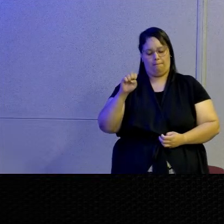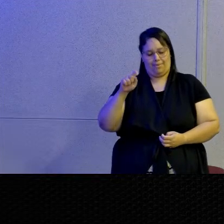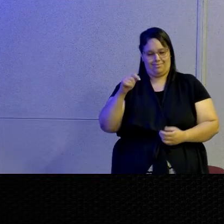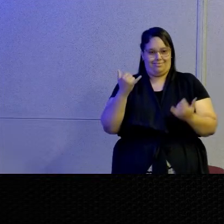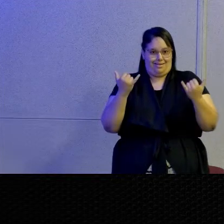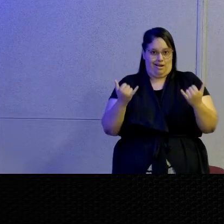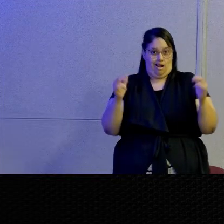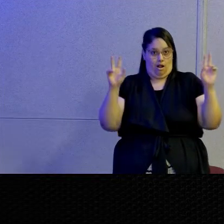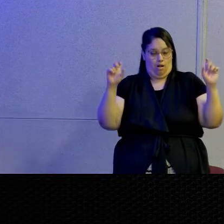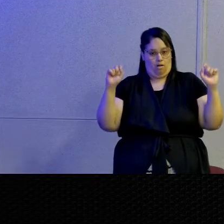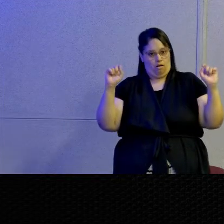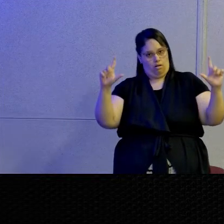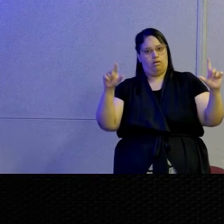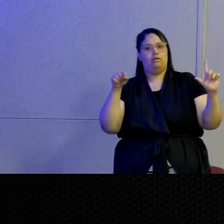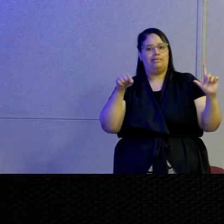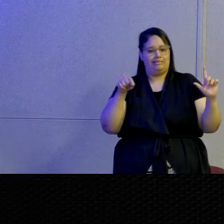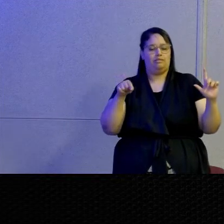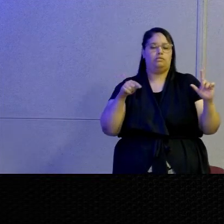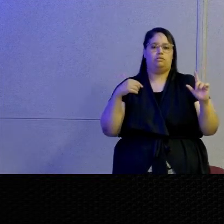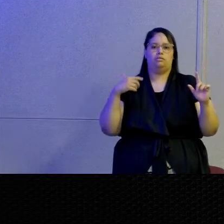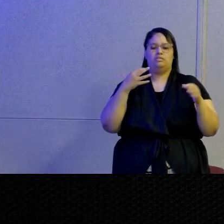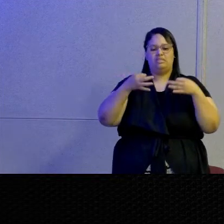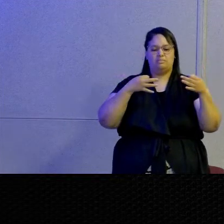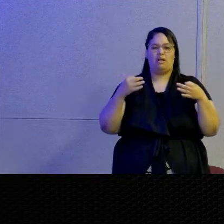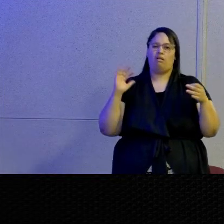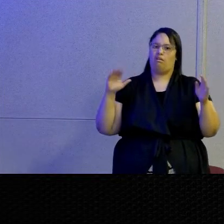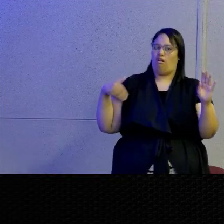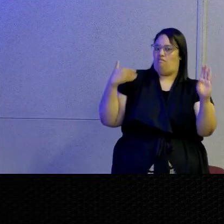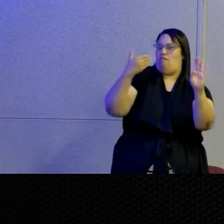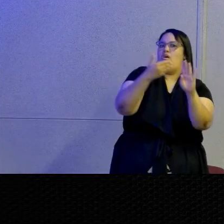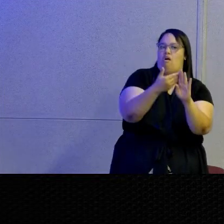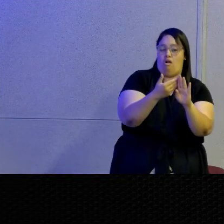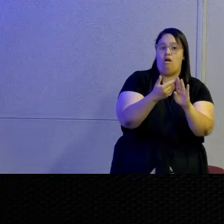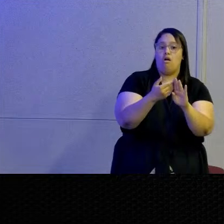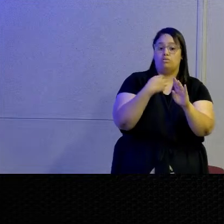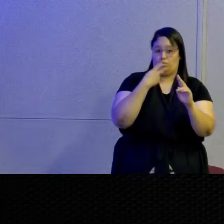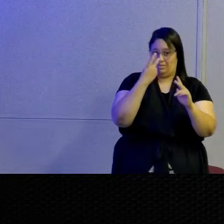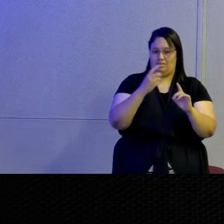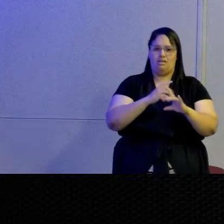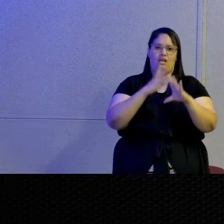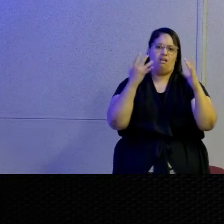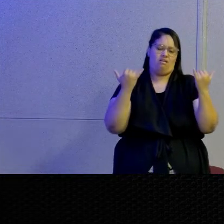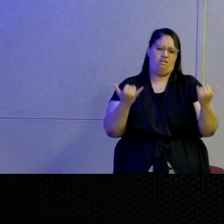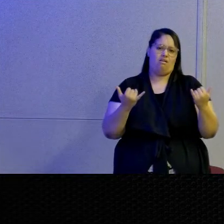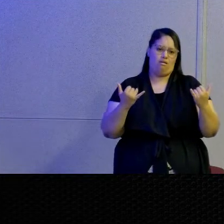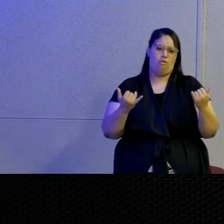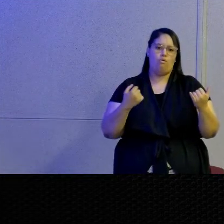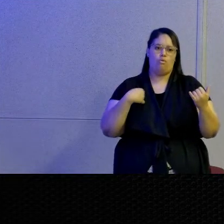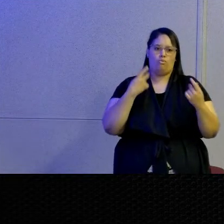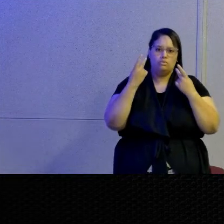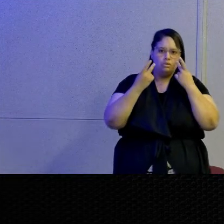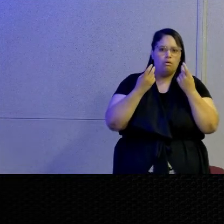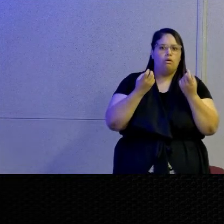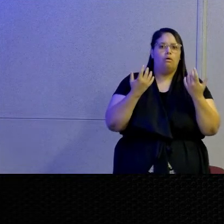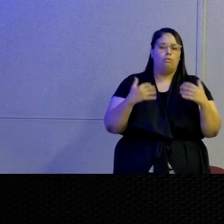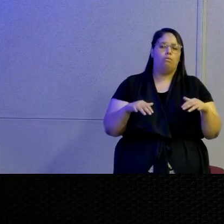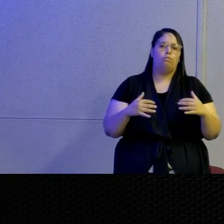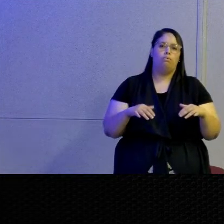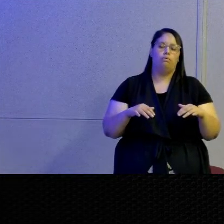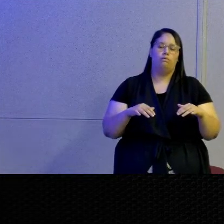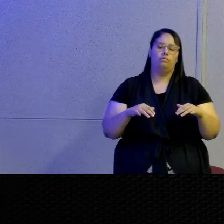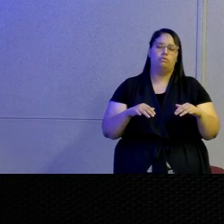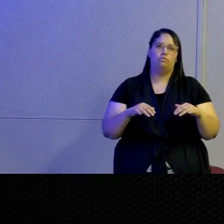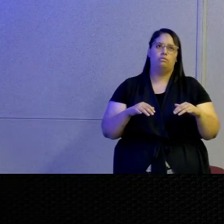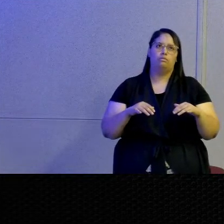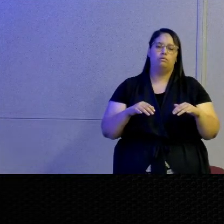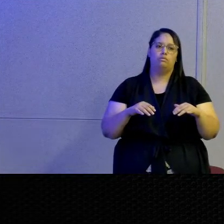struggle. It's clear there's forces today that we don't have to look, we see the